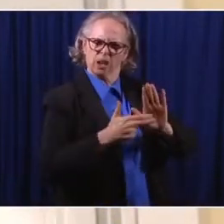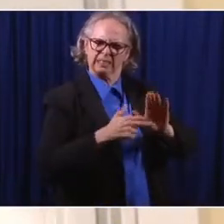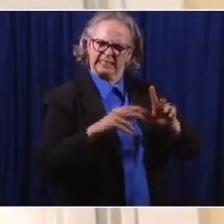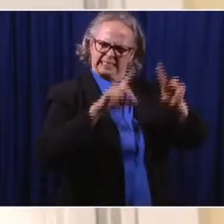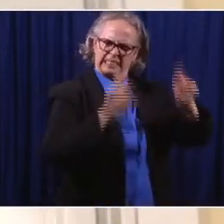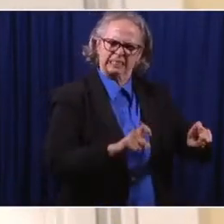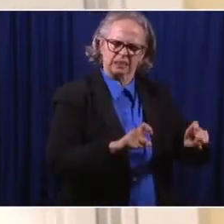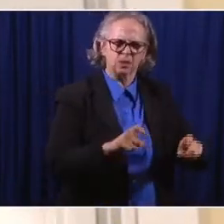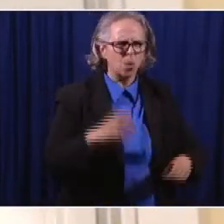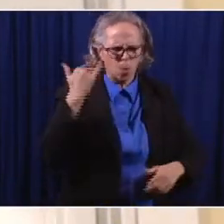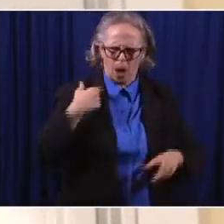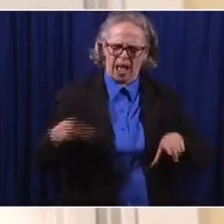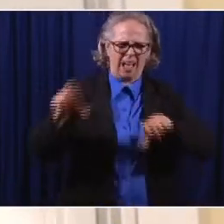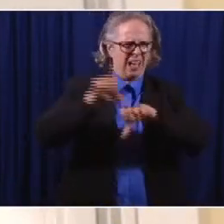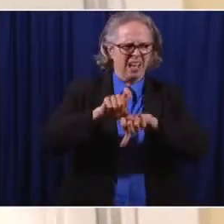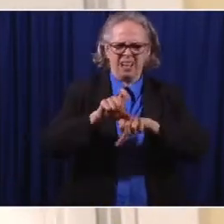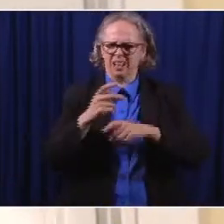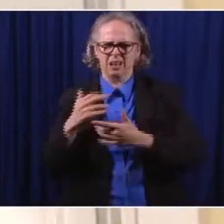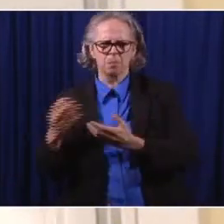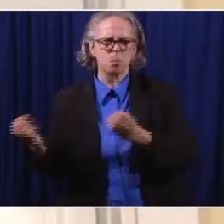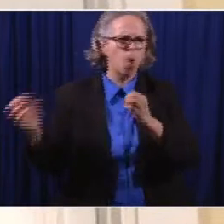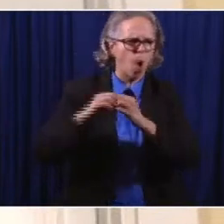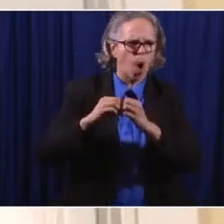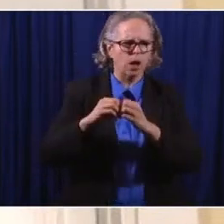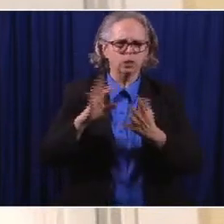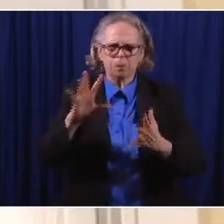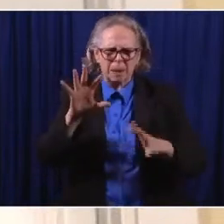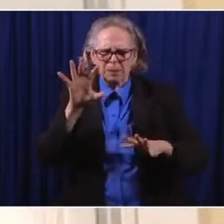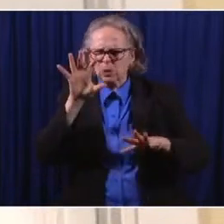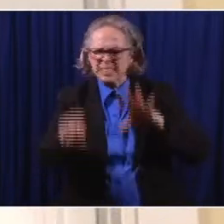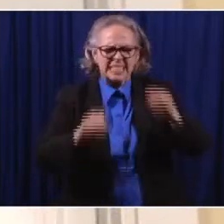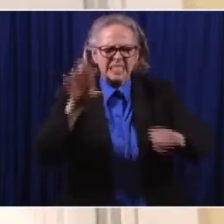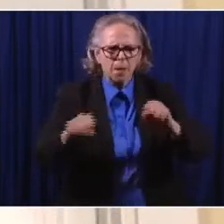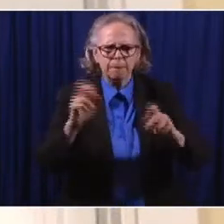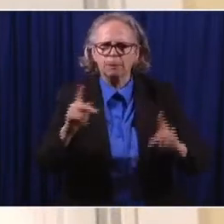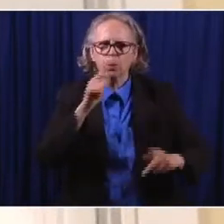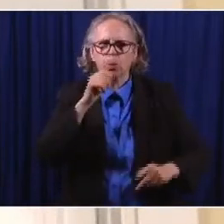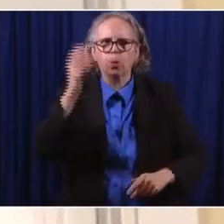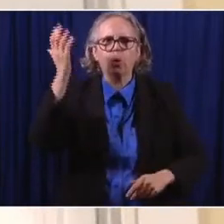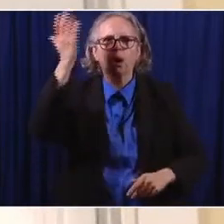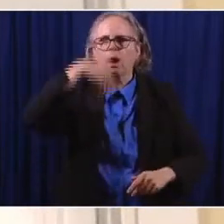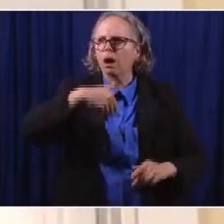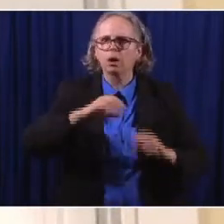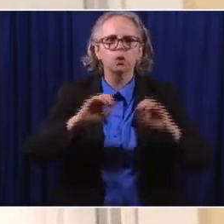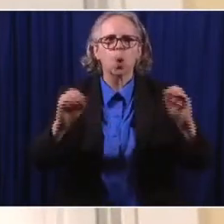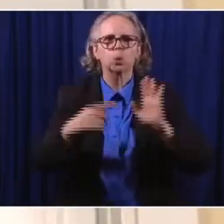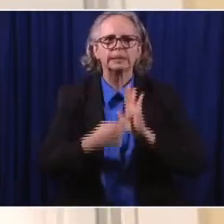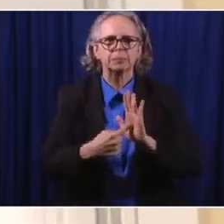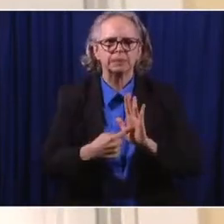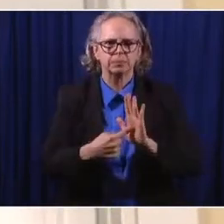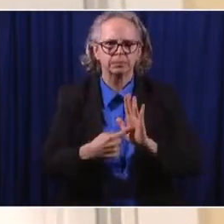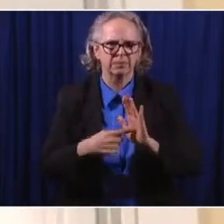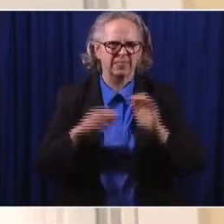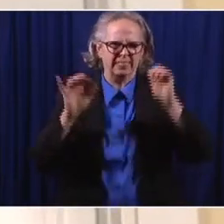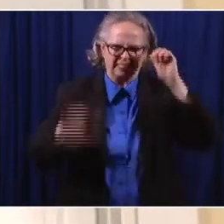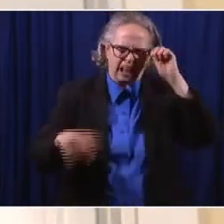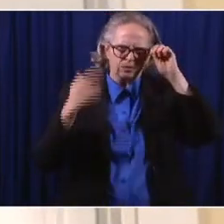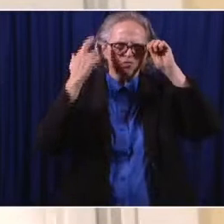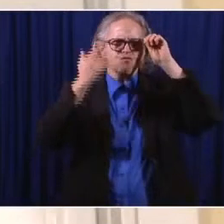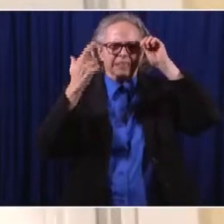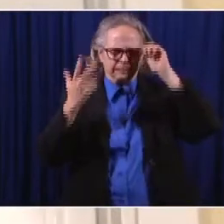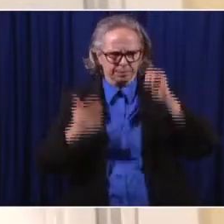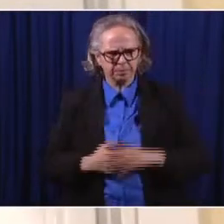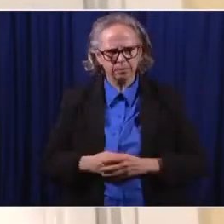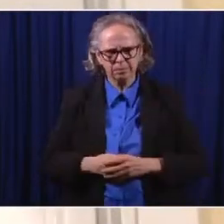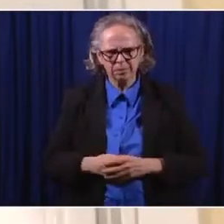potential clusters of positive cases. The wide net strategy allows us to test individuals who have been potentially exposed to the